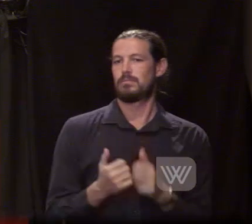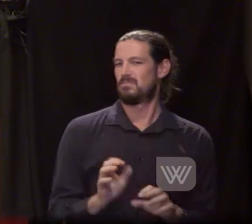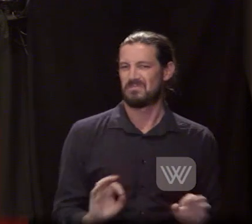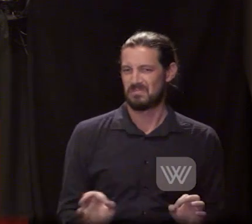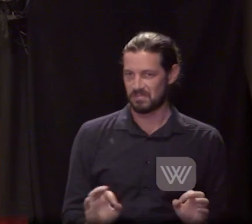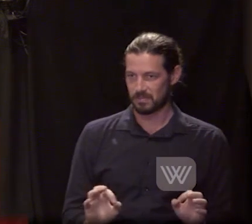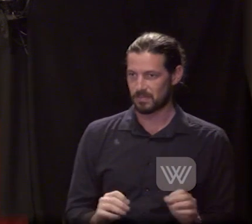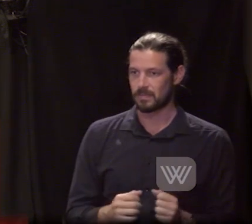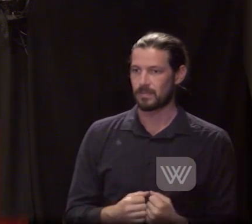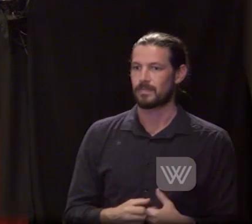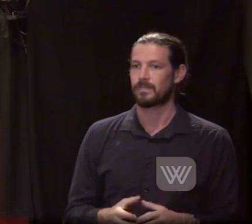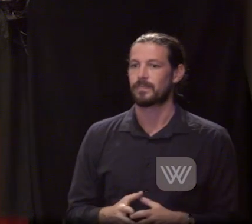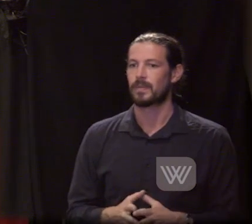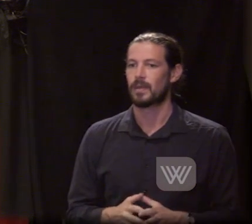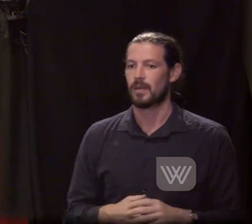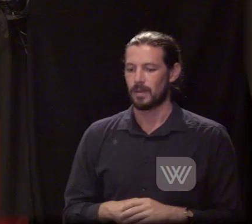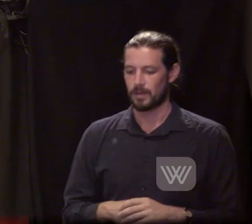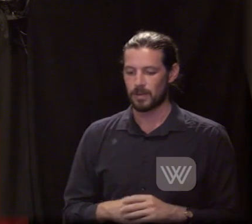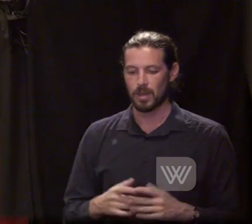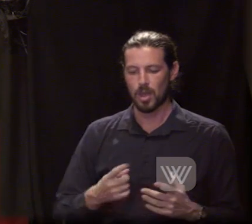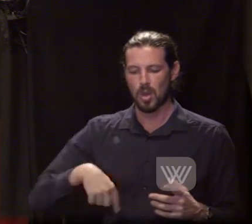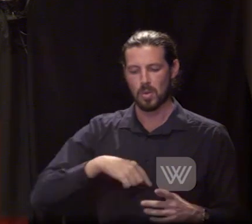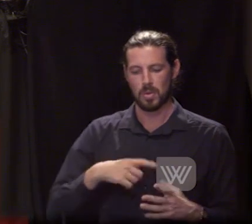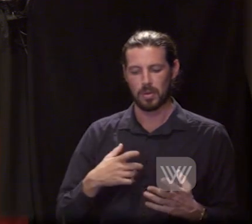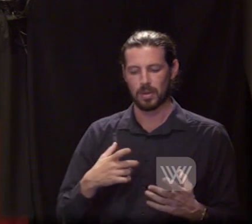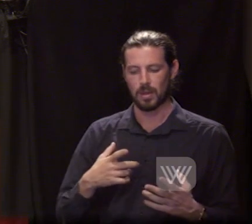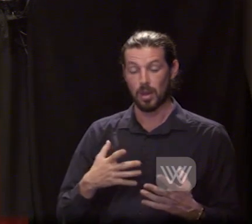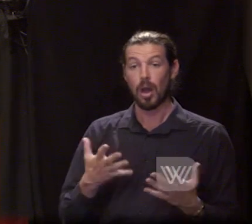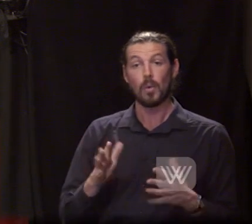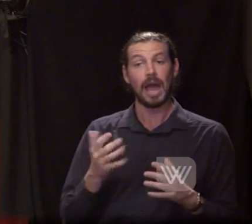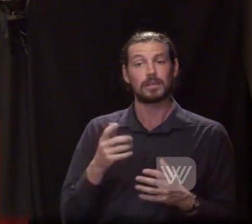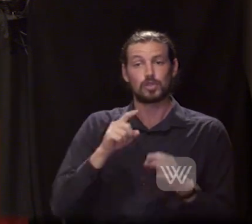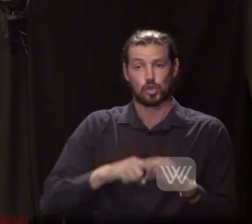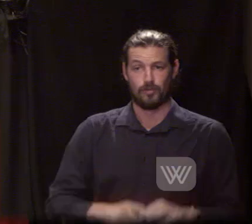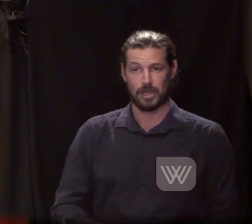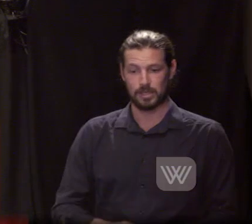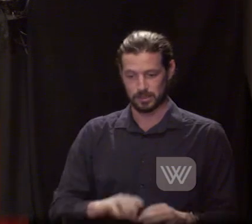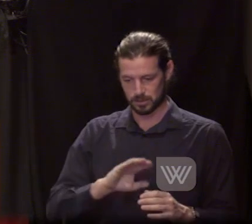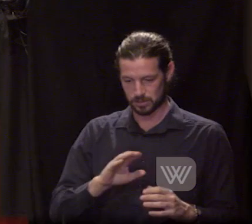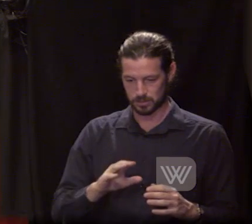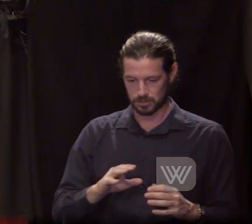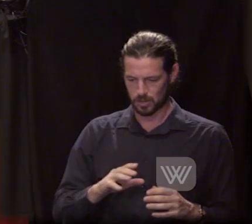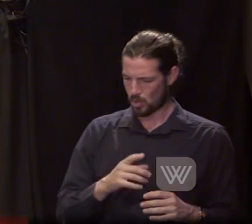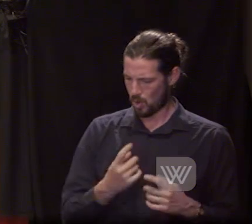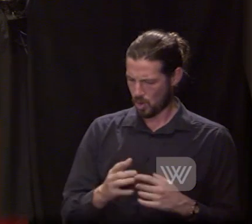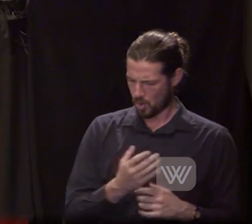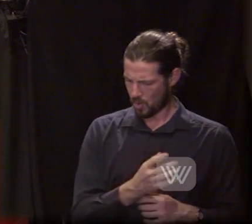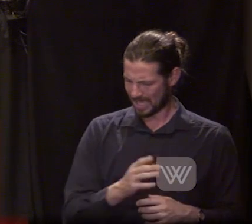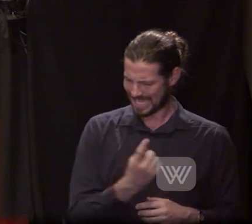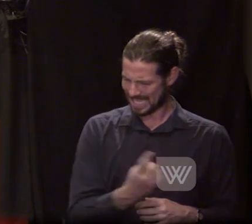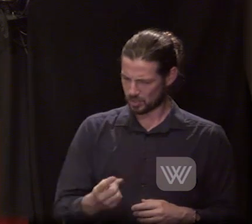these surveys once a week that we were talking about how we were interacting with each other. We did over 3,000 surveys a piece during the year,